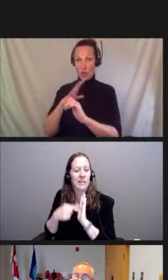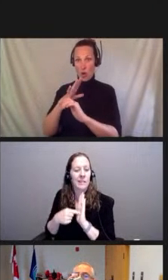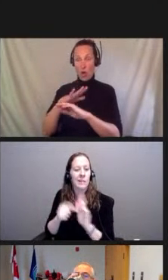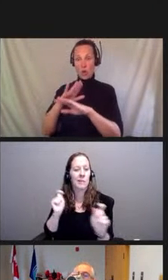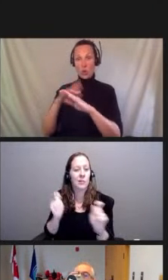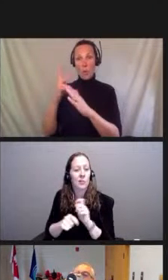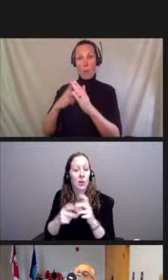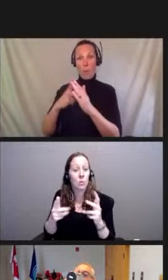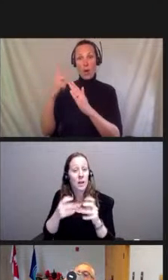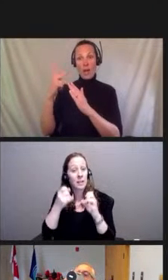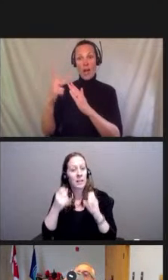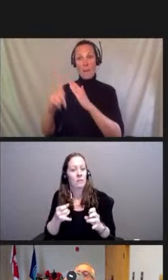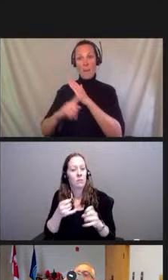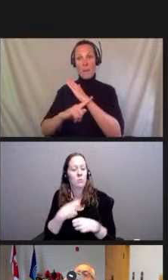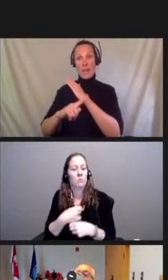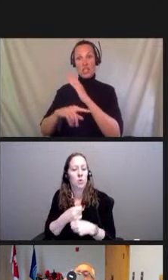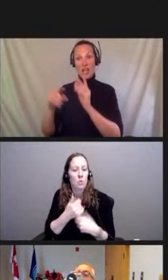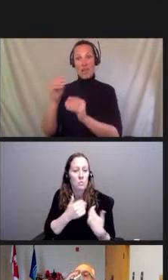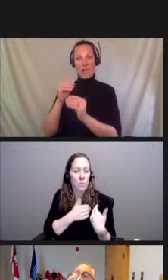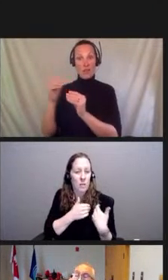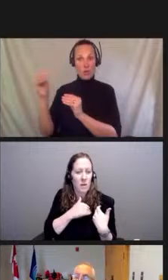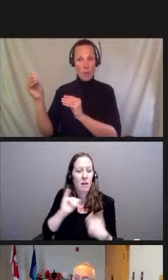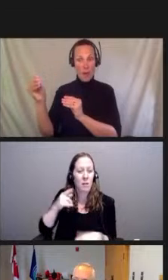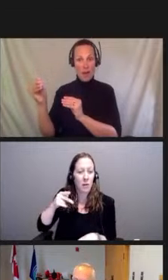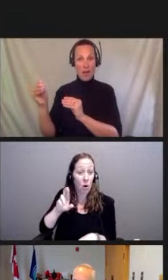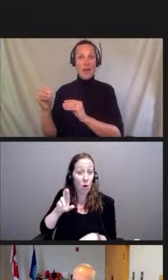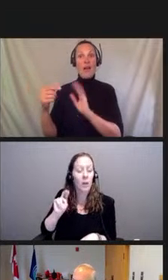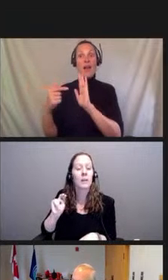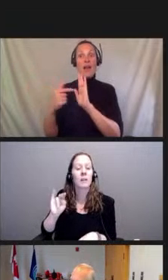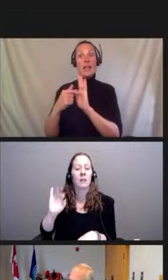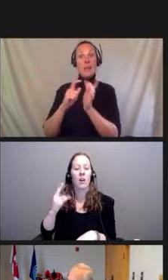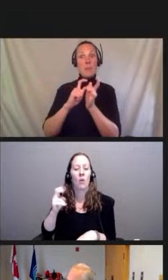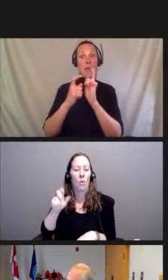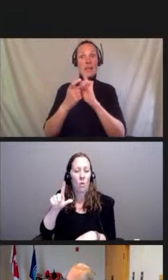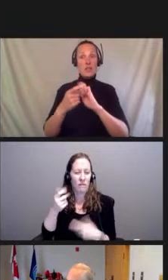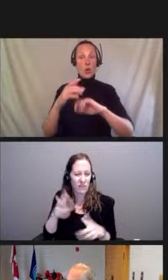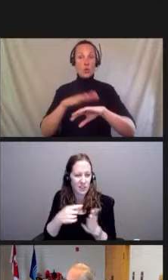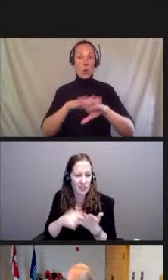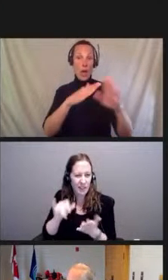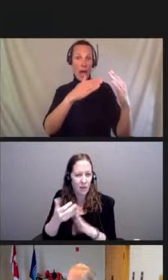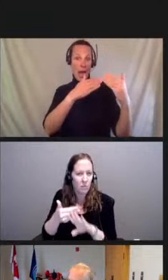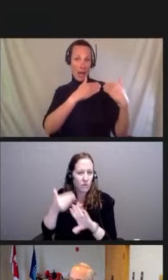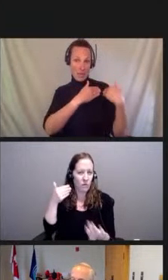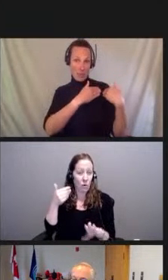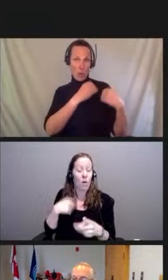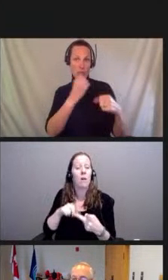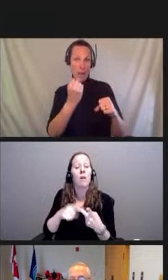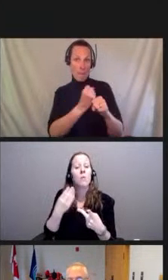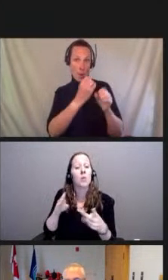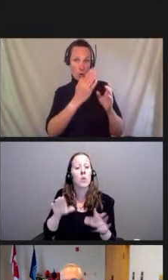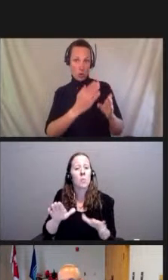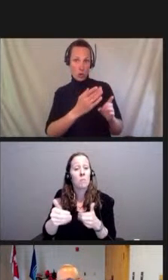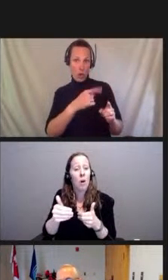producer responsibility. Nicole touched upon that earlier. The final regulations for the provincial Blue Box program were released on June